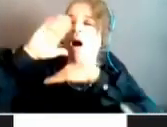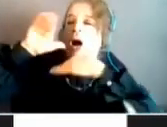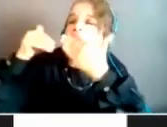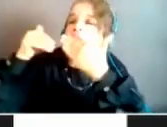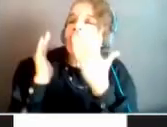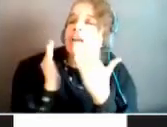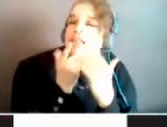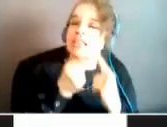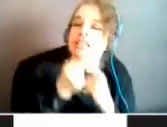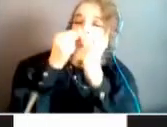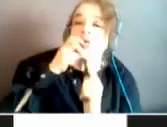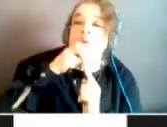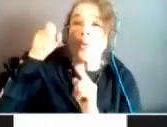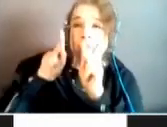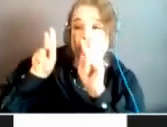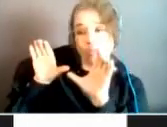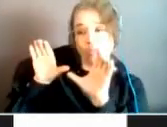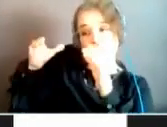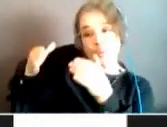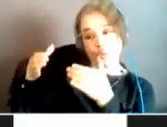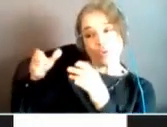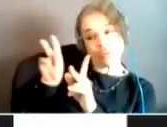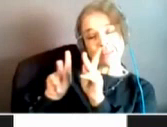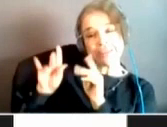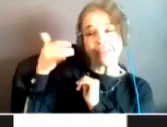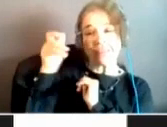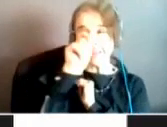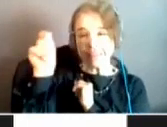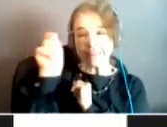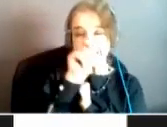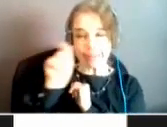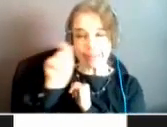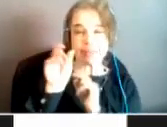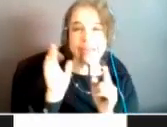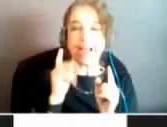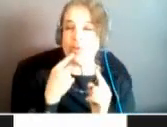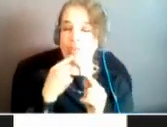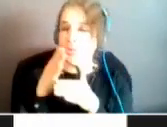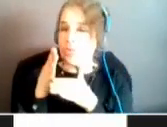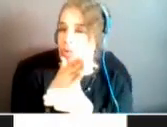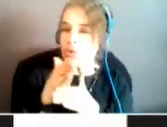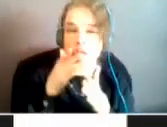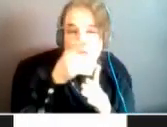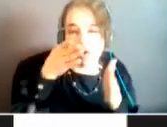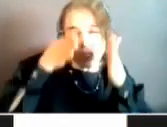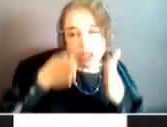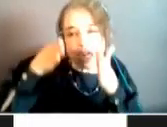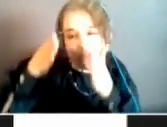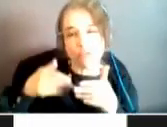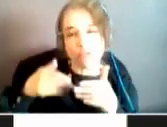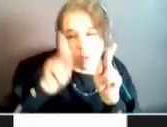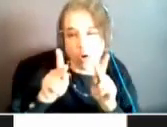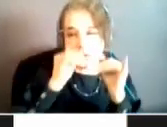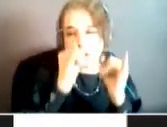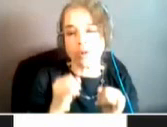but I think particularly for older people. And it also has highlighted, as I was saying, those individuals who